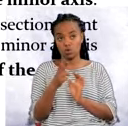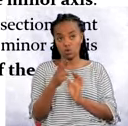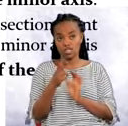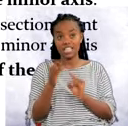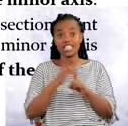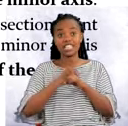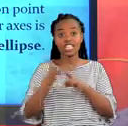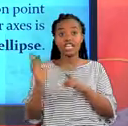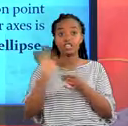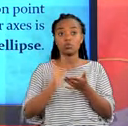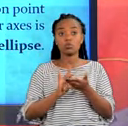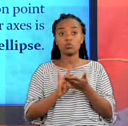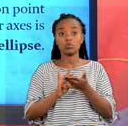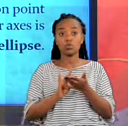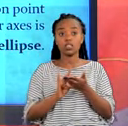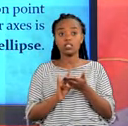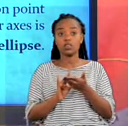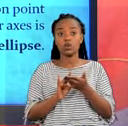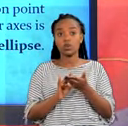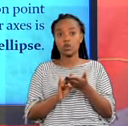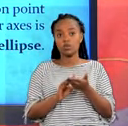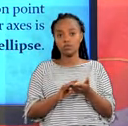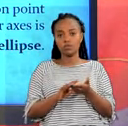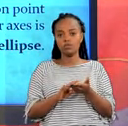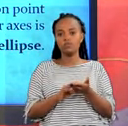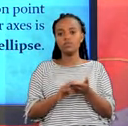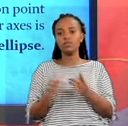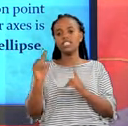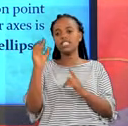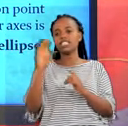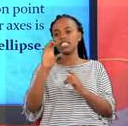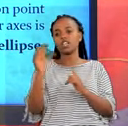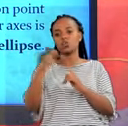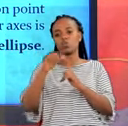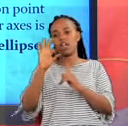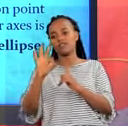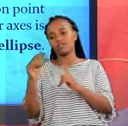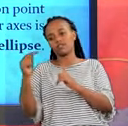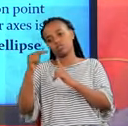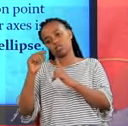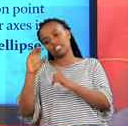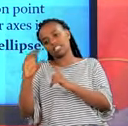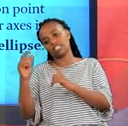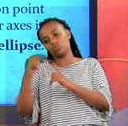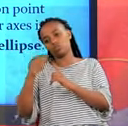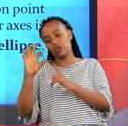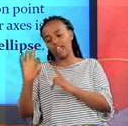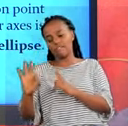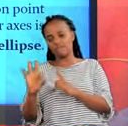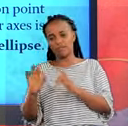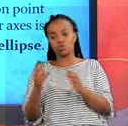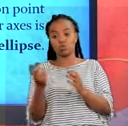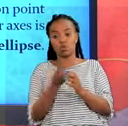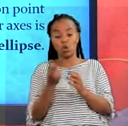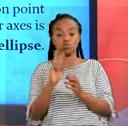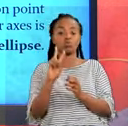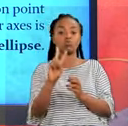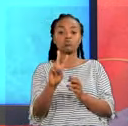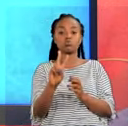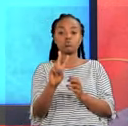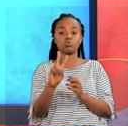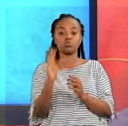the distance between this foci from C to F is C, from C to F is C, so the total distance is 2c. Therefore,